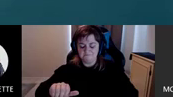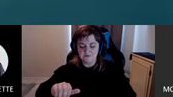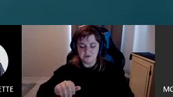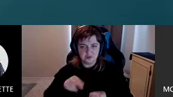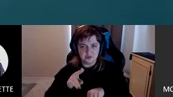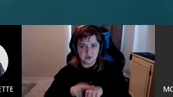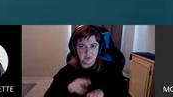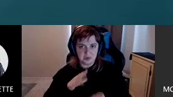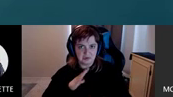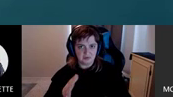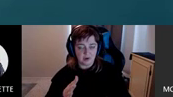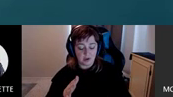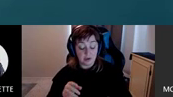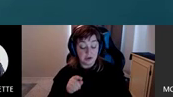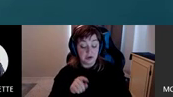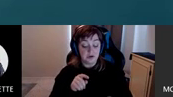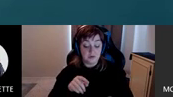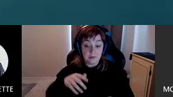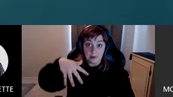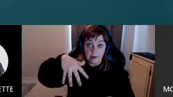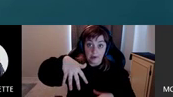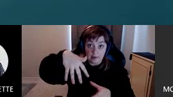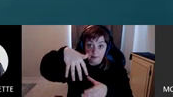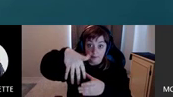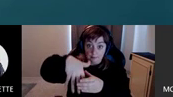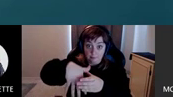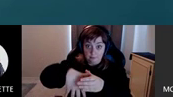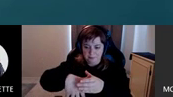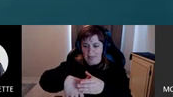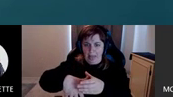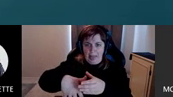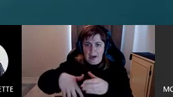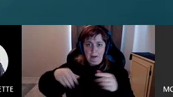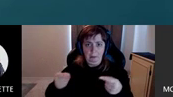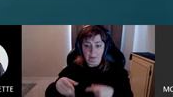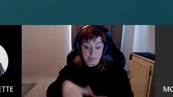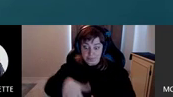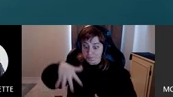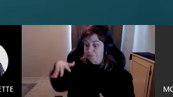hand in and that was enough for her to feel the pain and decided not to do that.